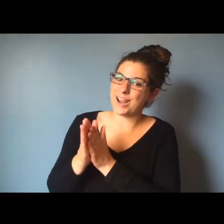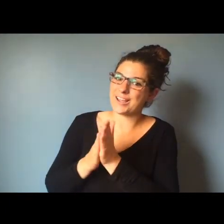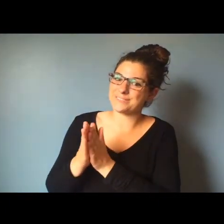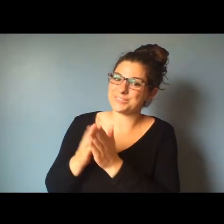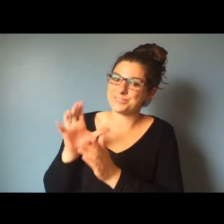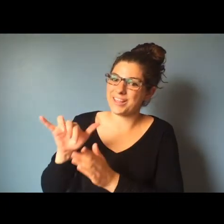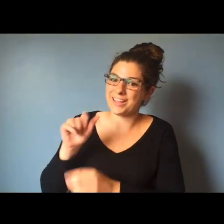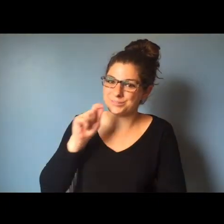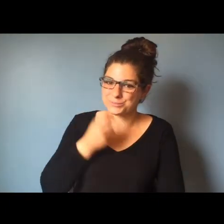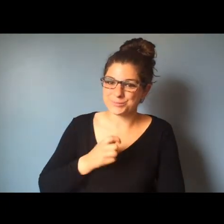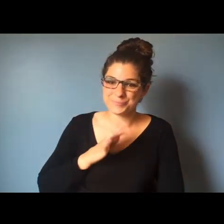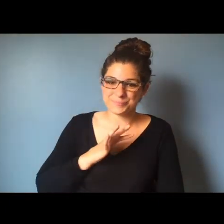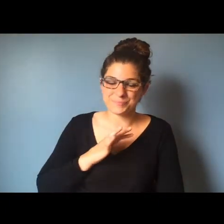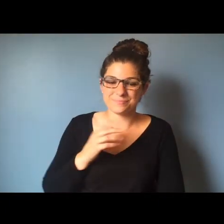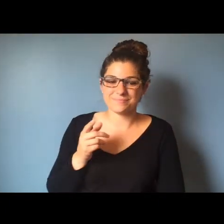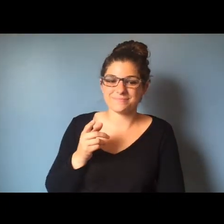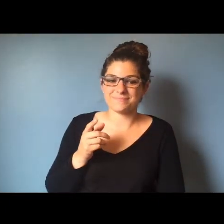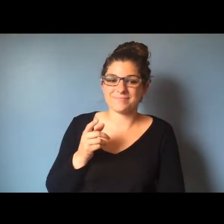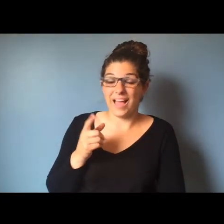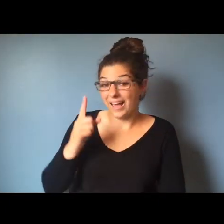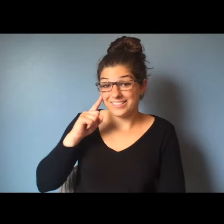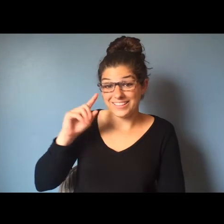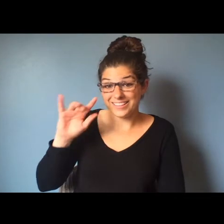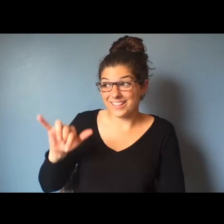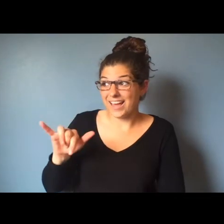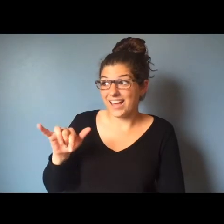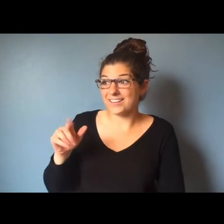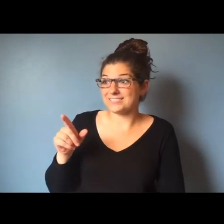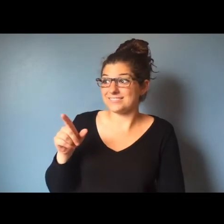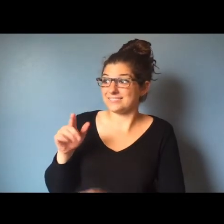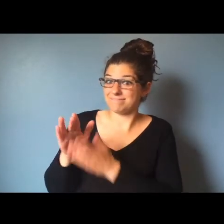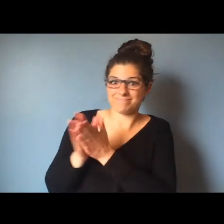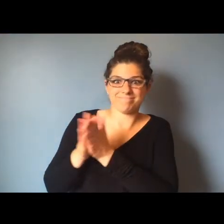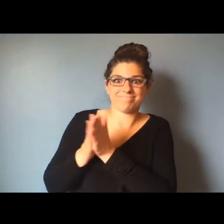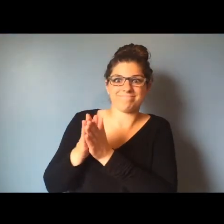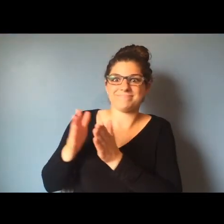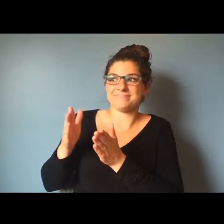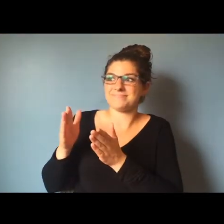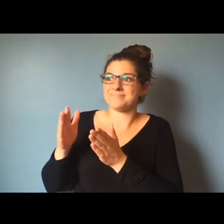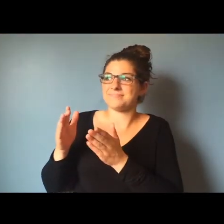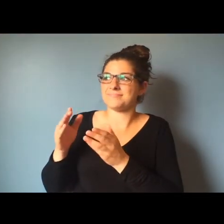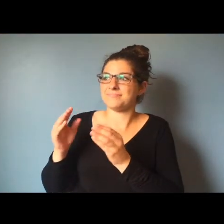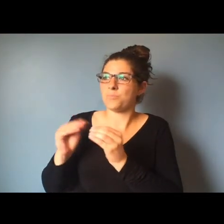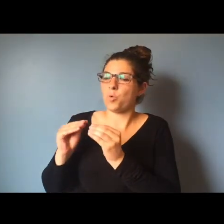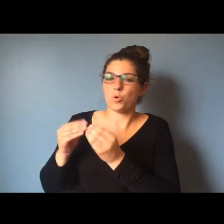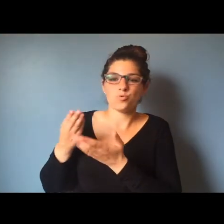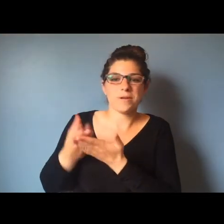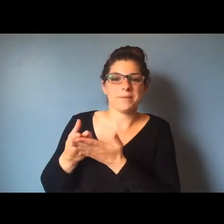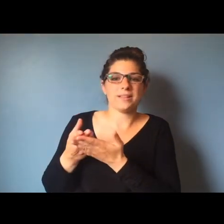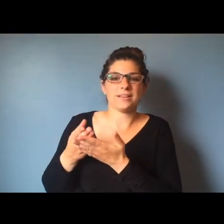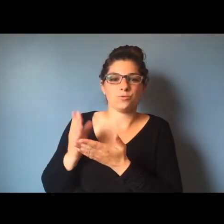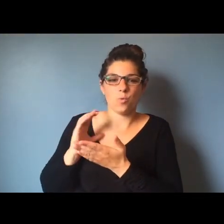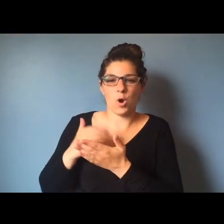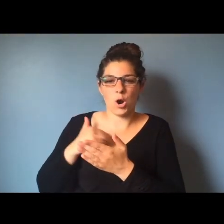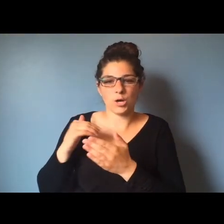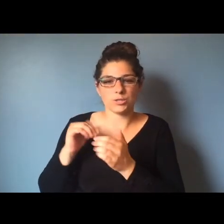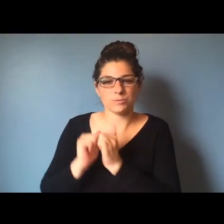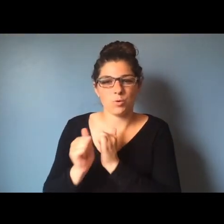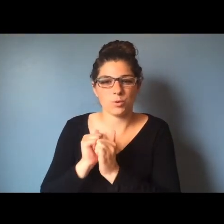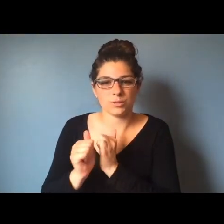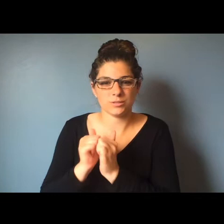and show that to people, because I think that puts you, or it gives more credibility possibly to our sport,